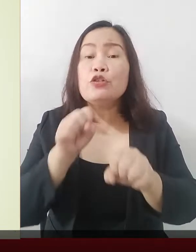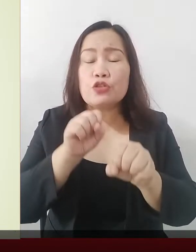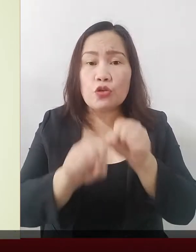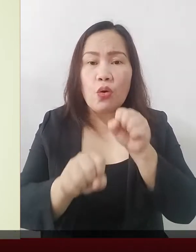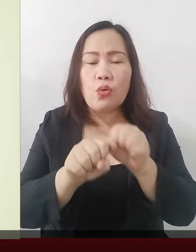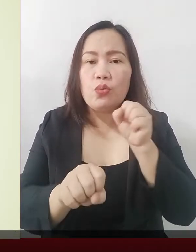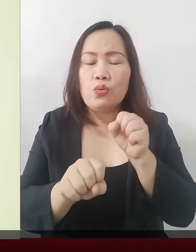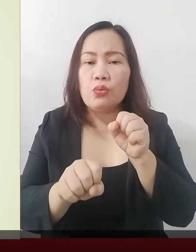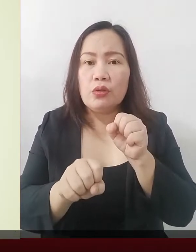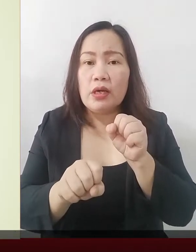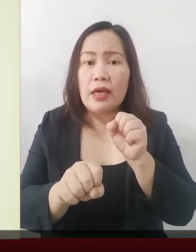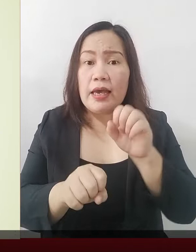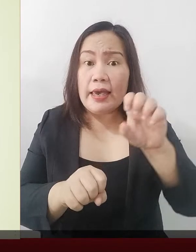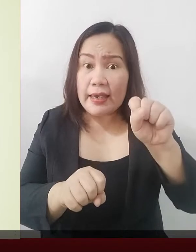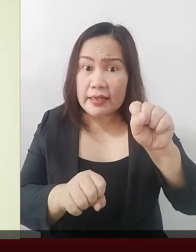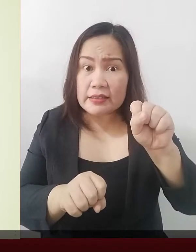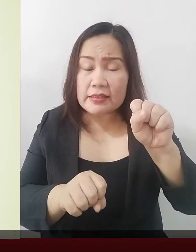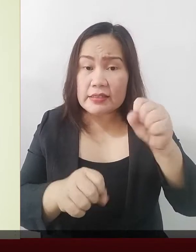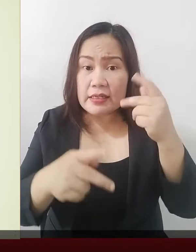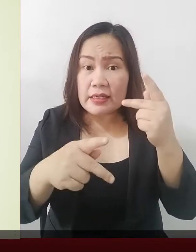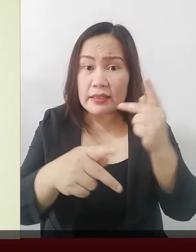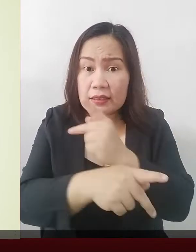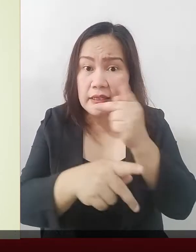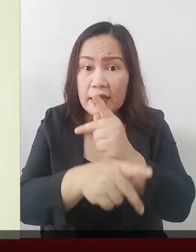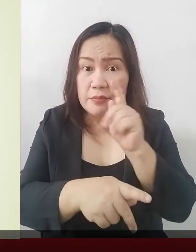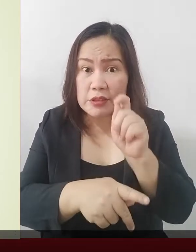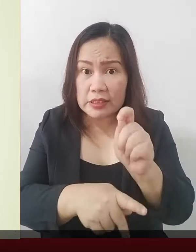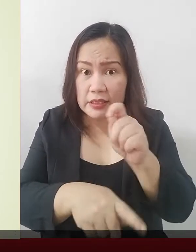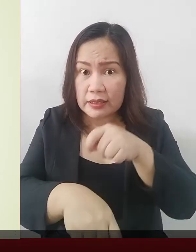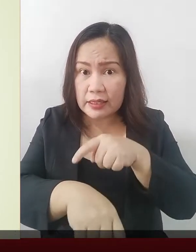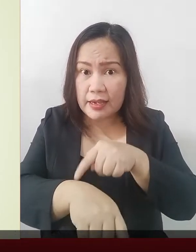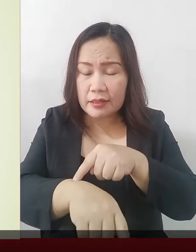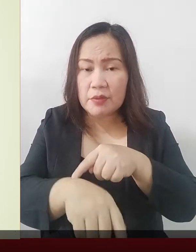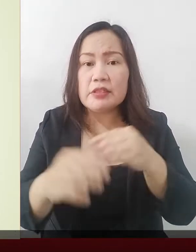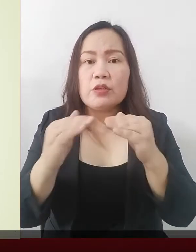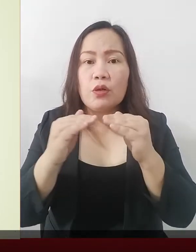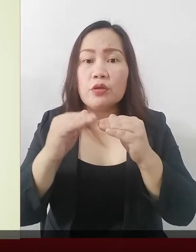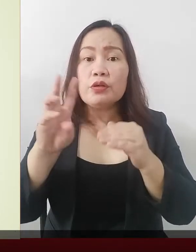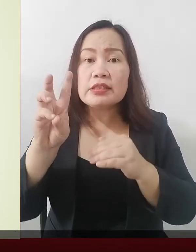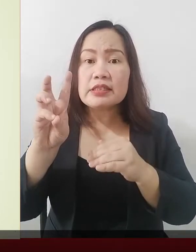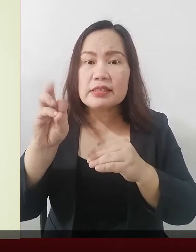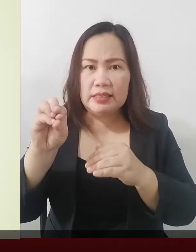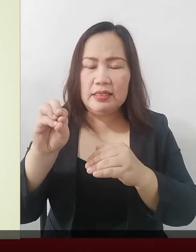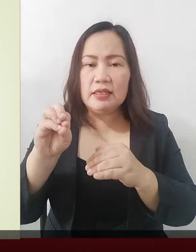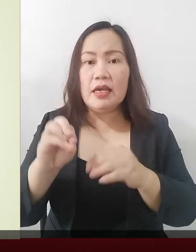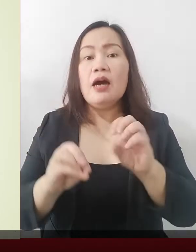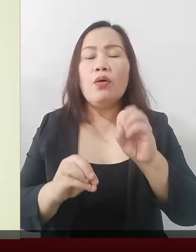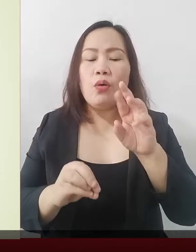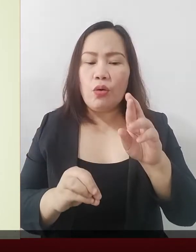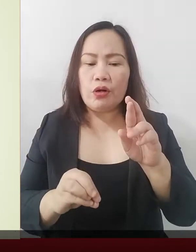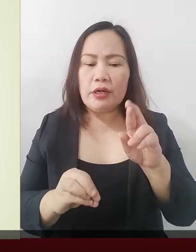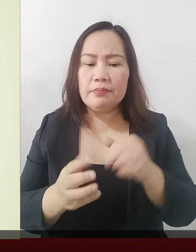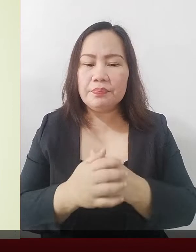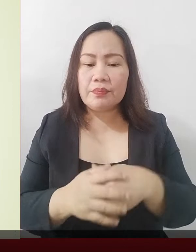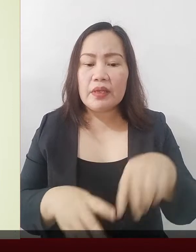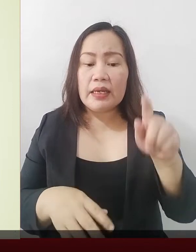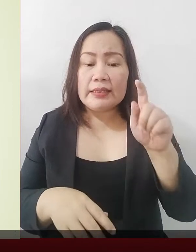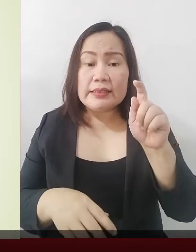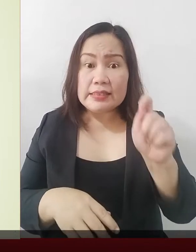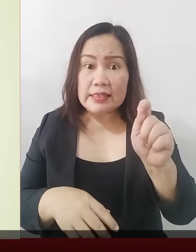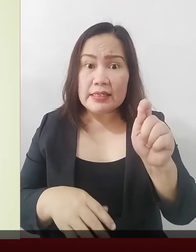So therefore, S times T is equal to 60,